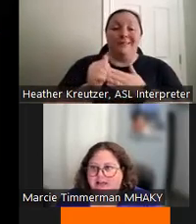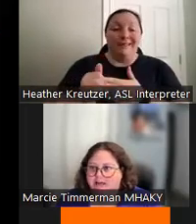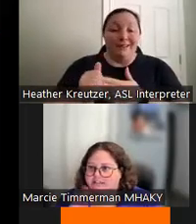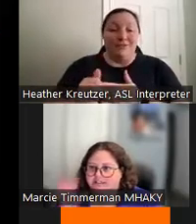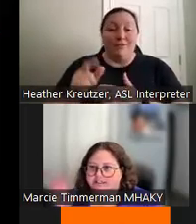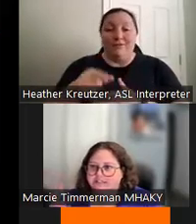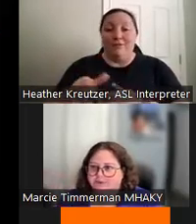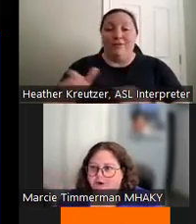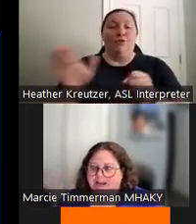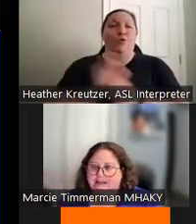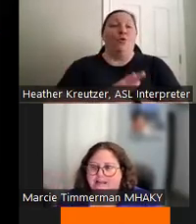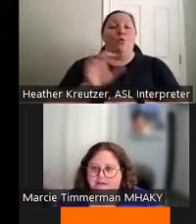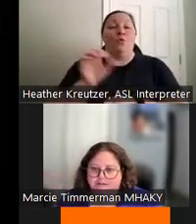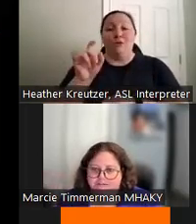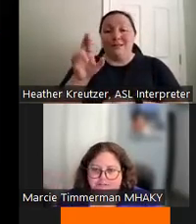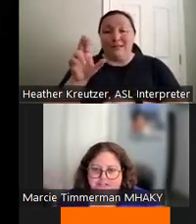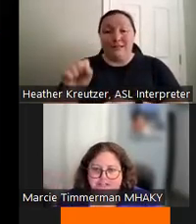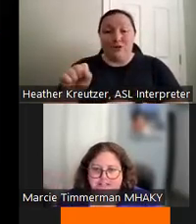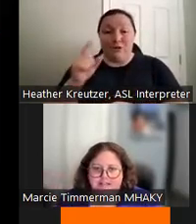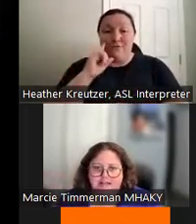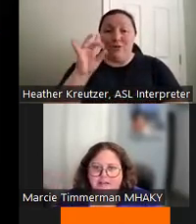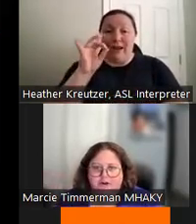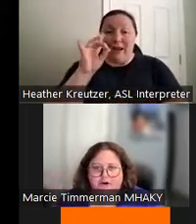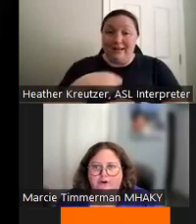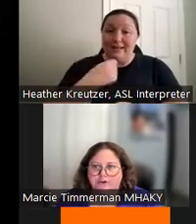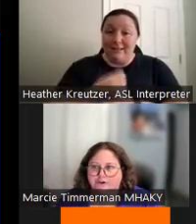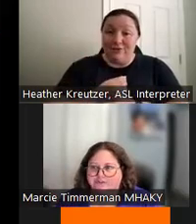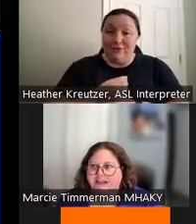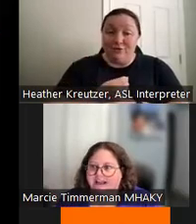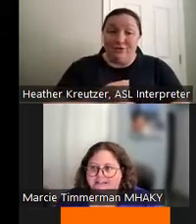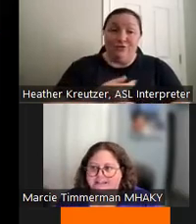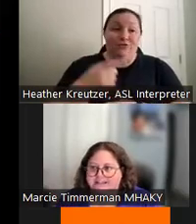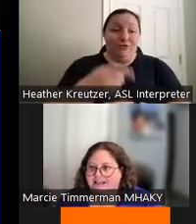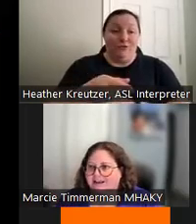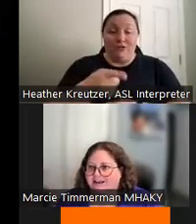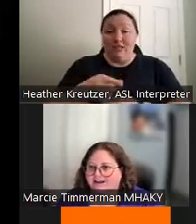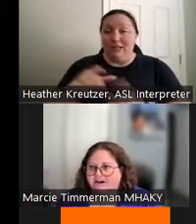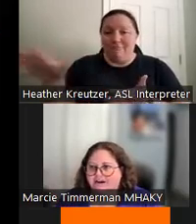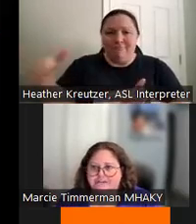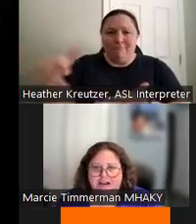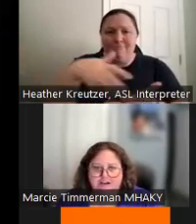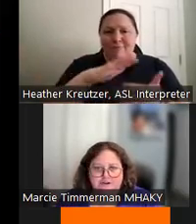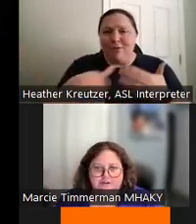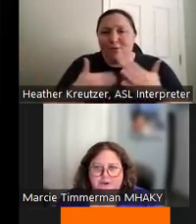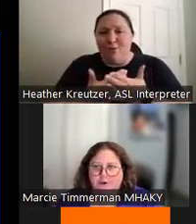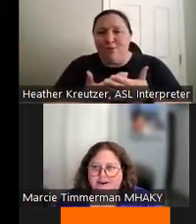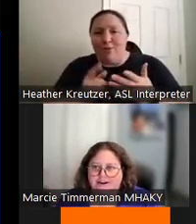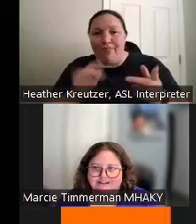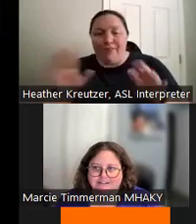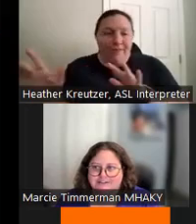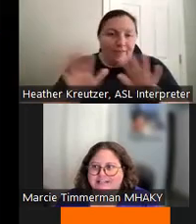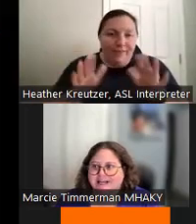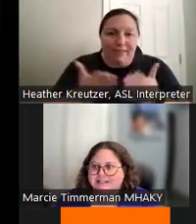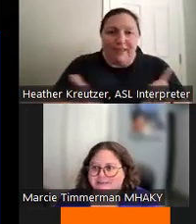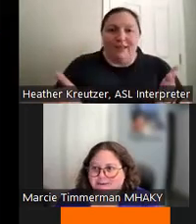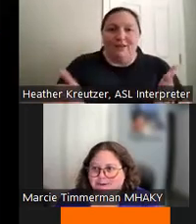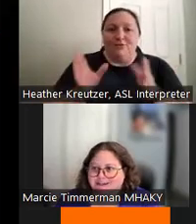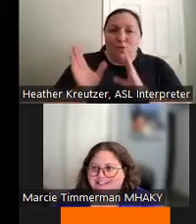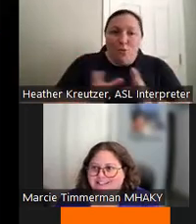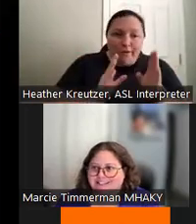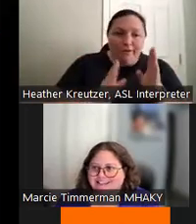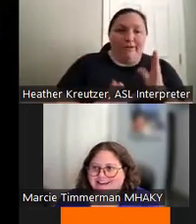this entire series for 8 years. So she is the herder of cats, the contractor, the organizer, the